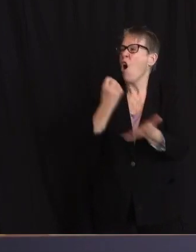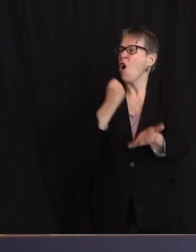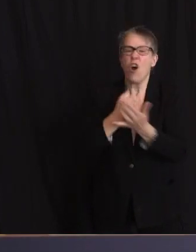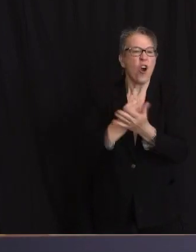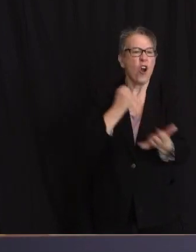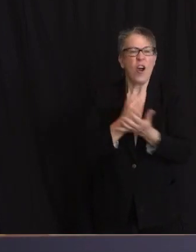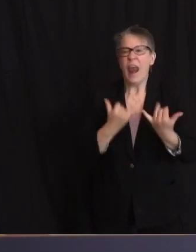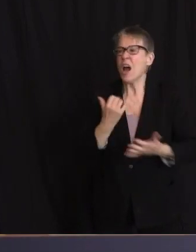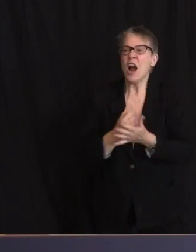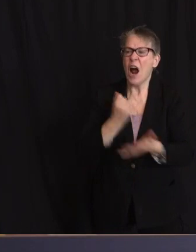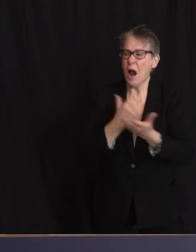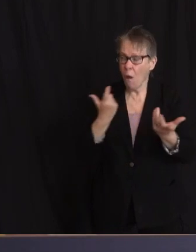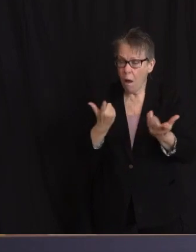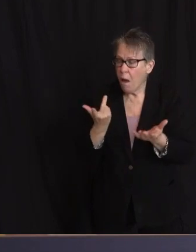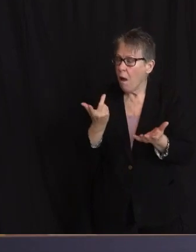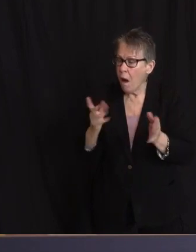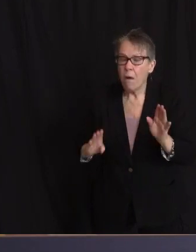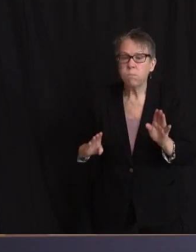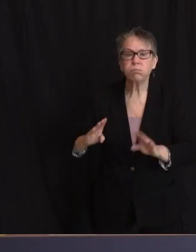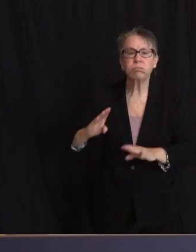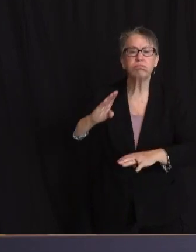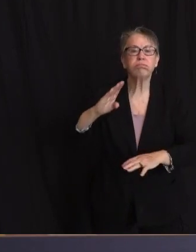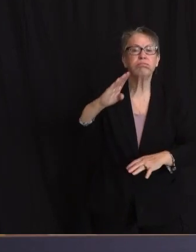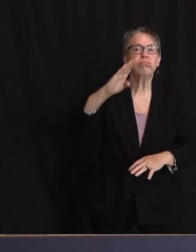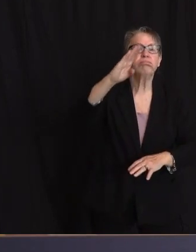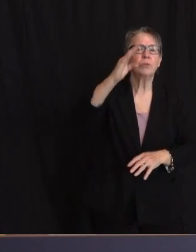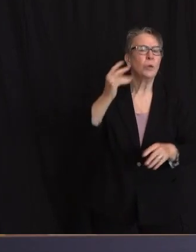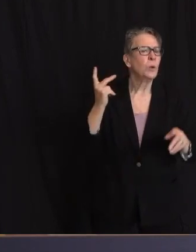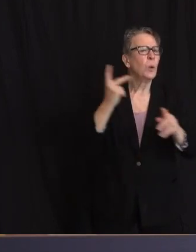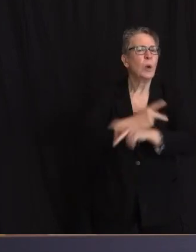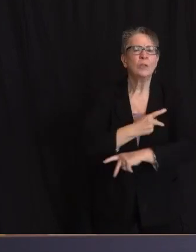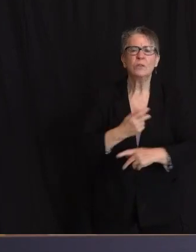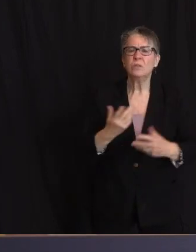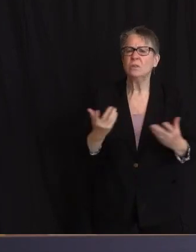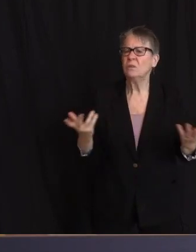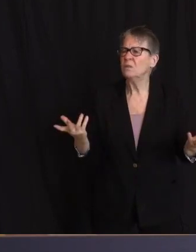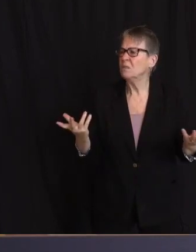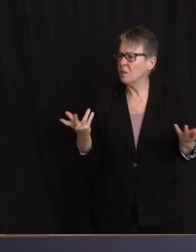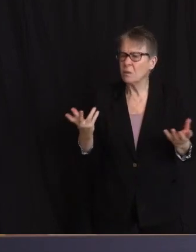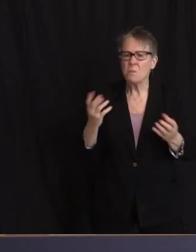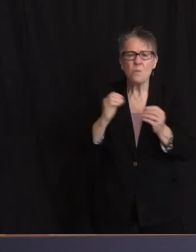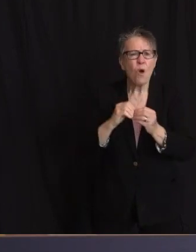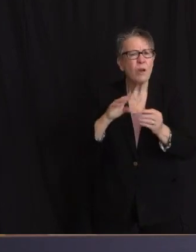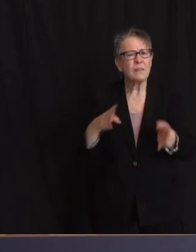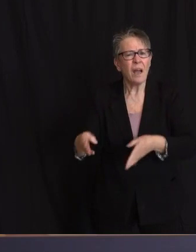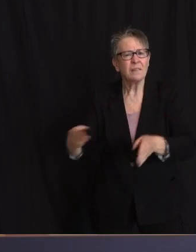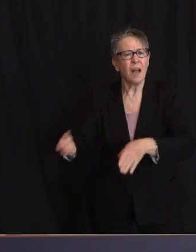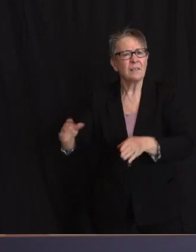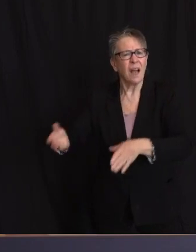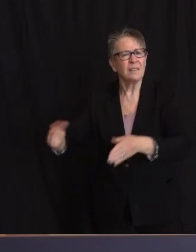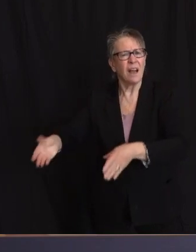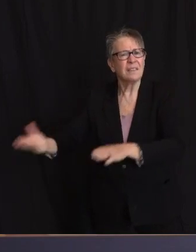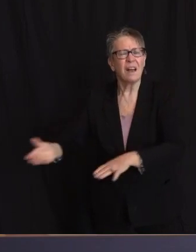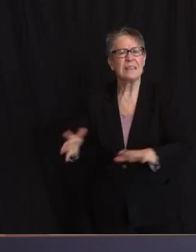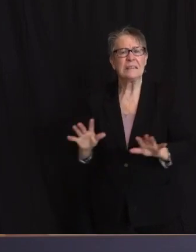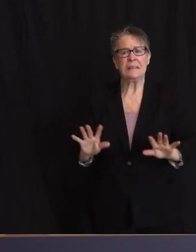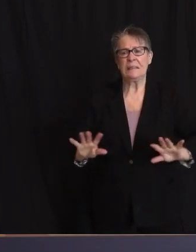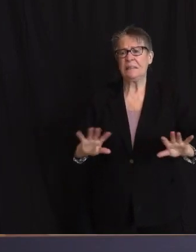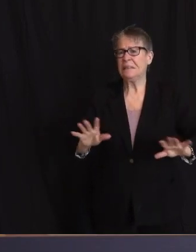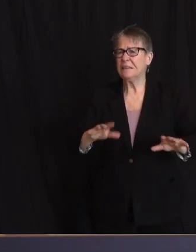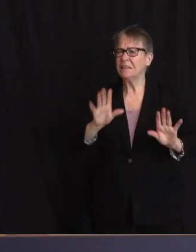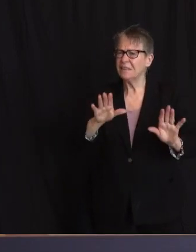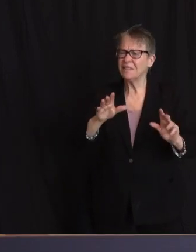ahead of us. But we know just as certainly we have to continue to bear down. Please don't let your guard